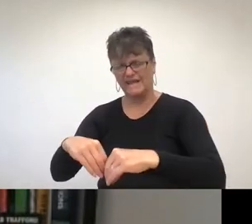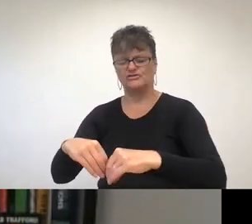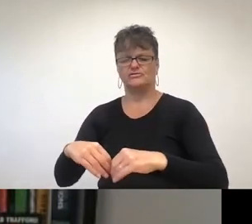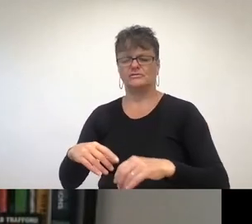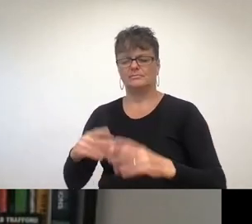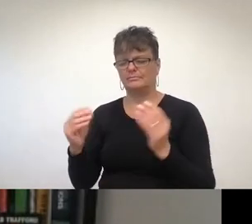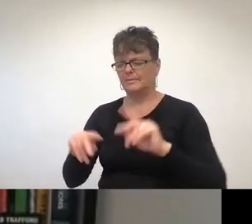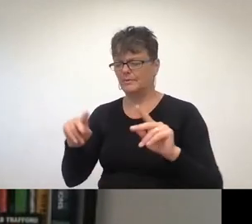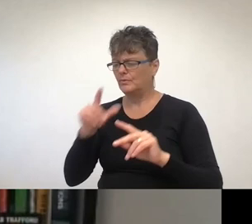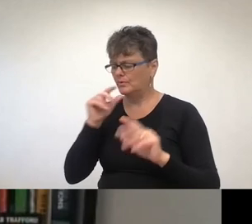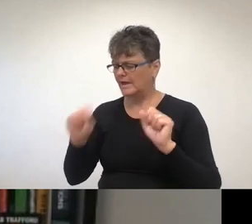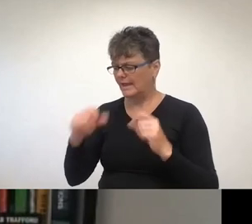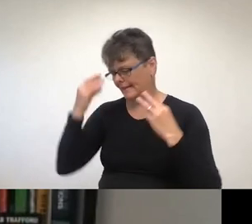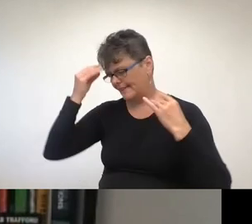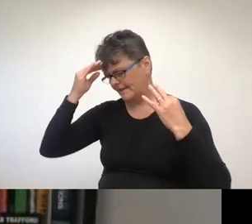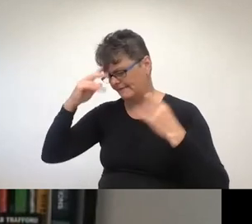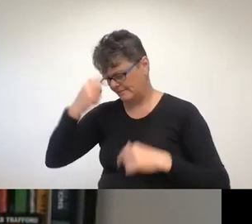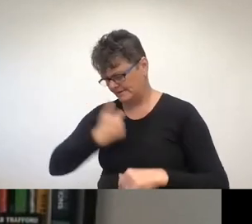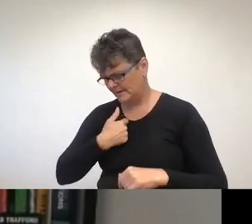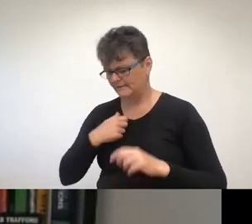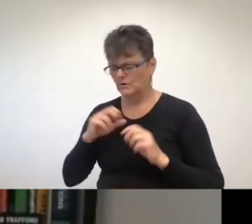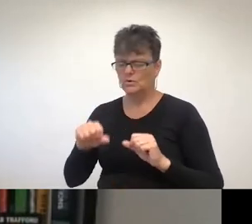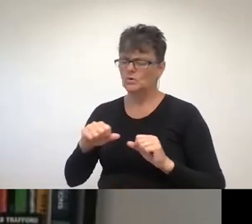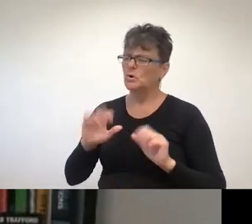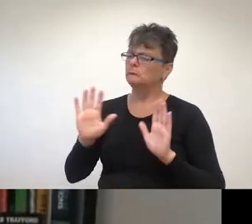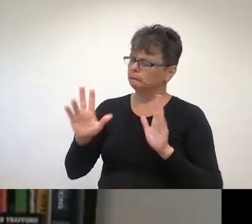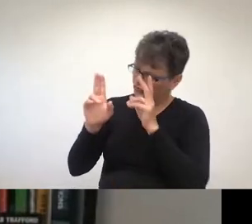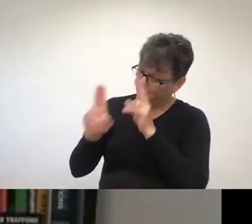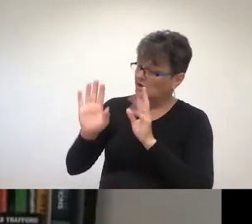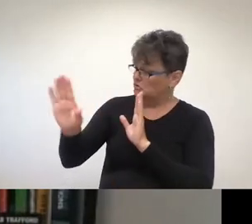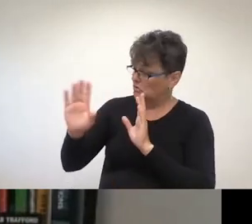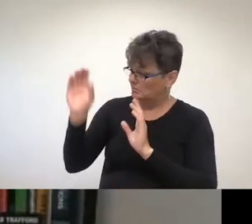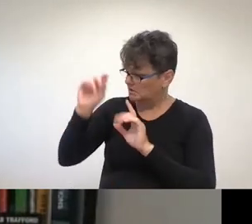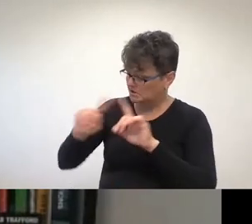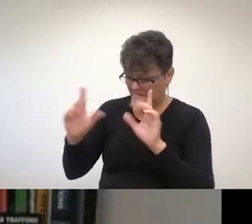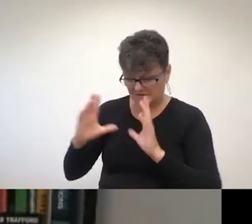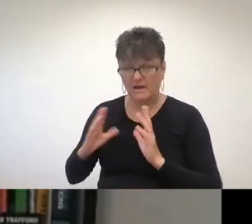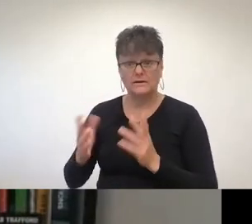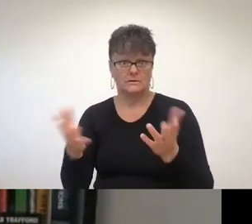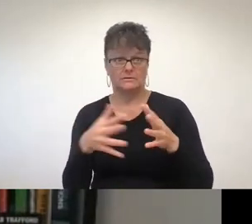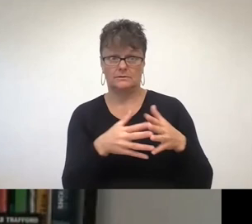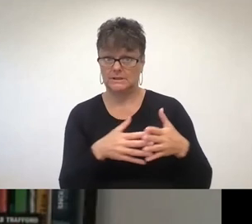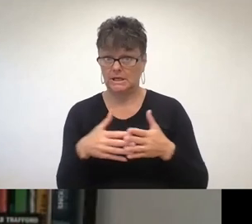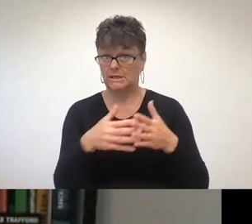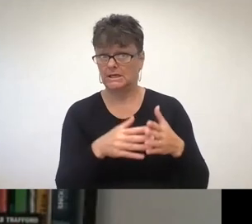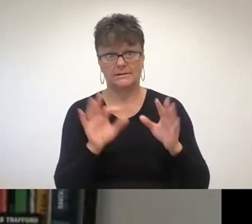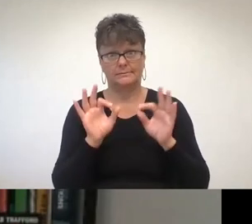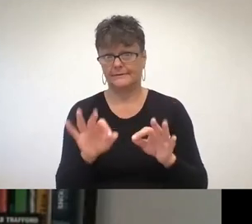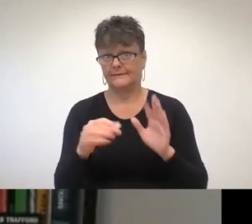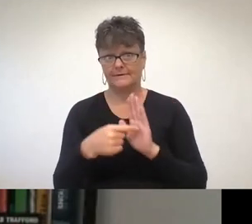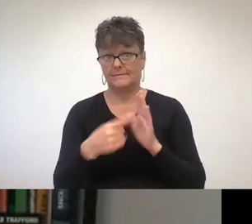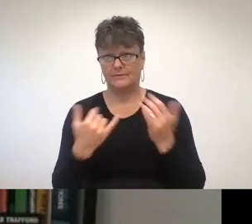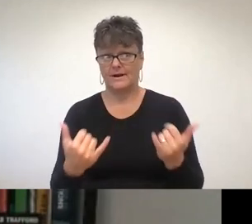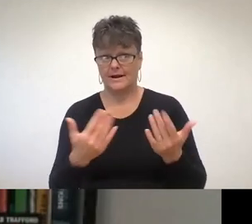themselves, to respect difference, to engage in civil discourse. I think what's happening in the United States right now is a prime example of